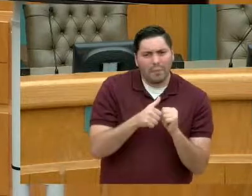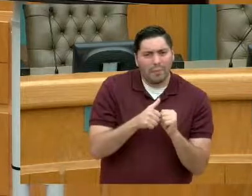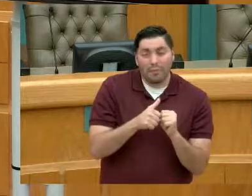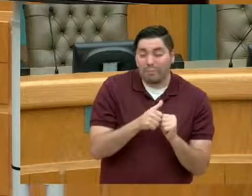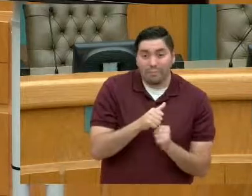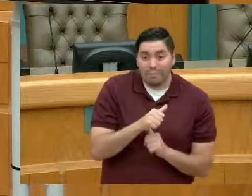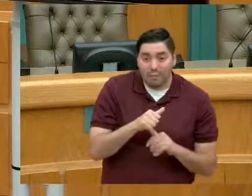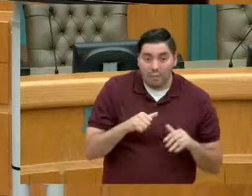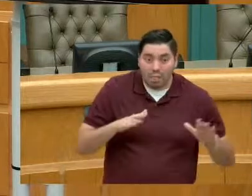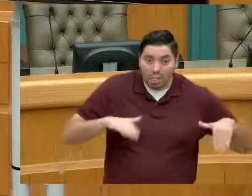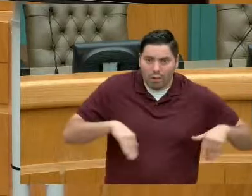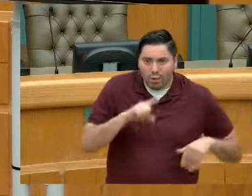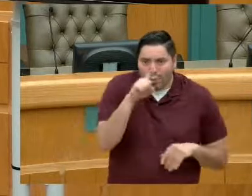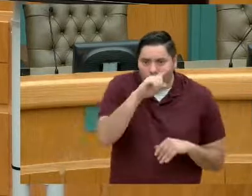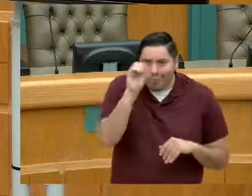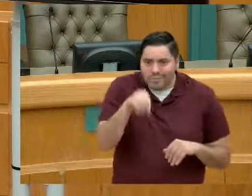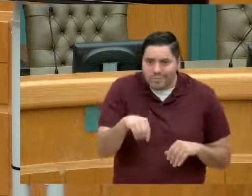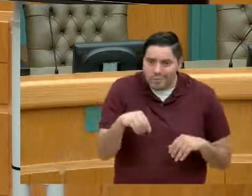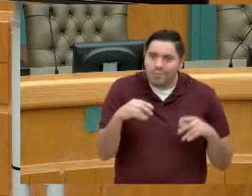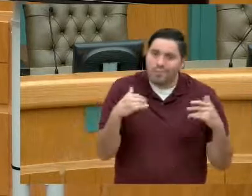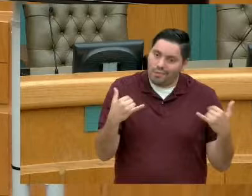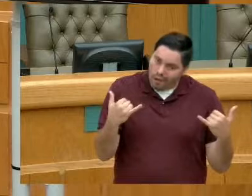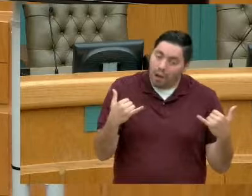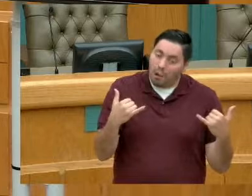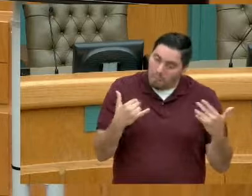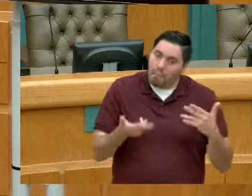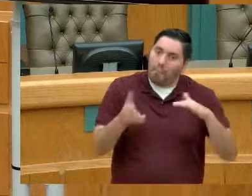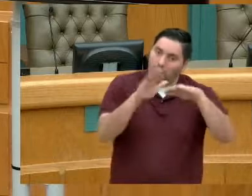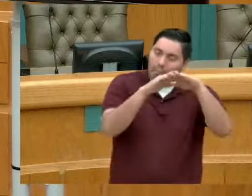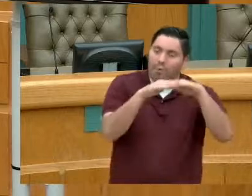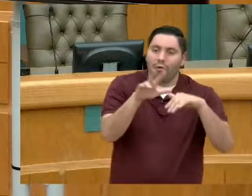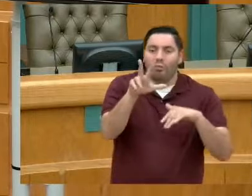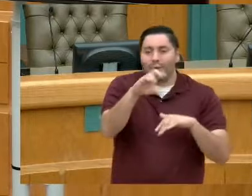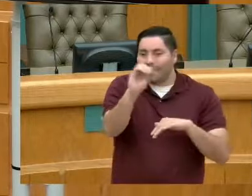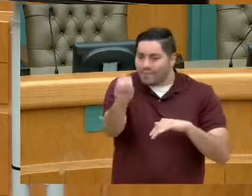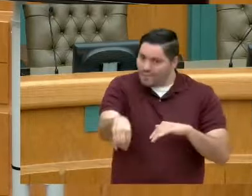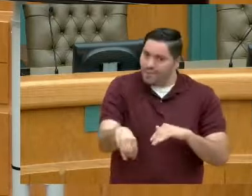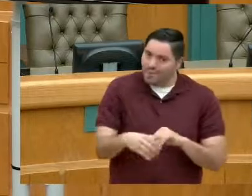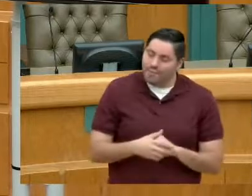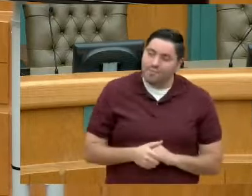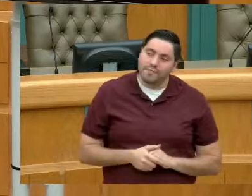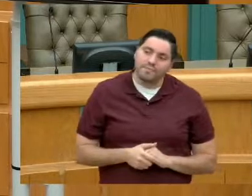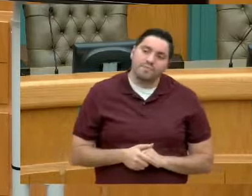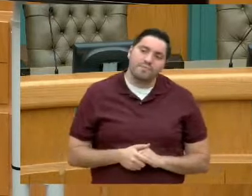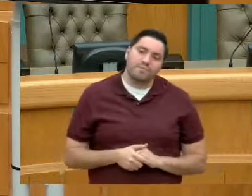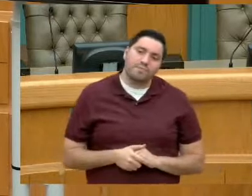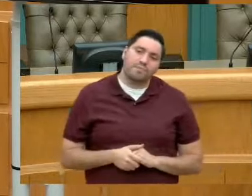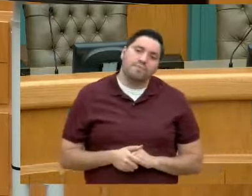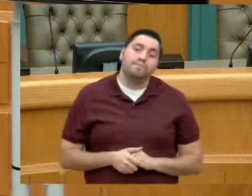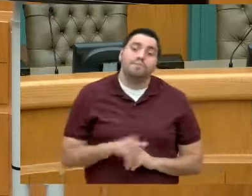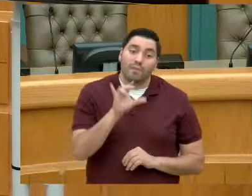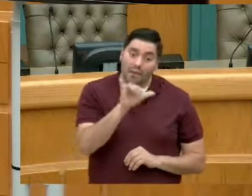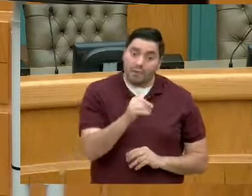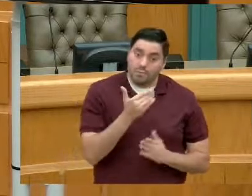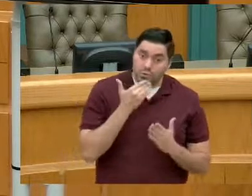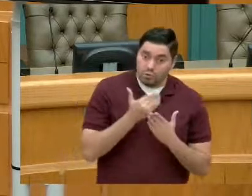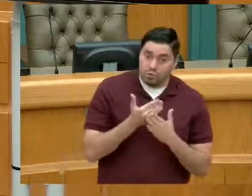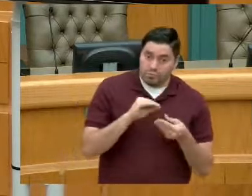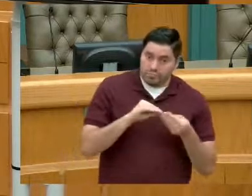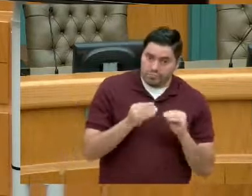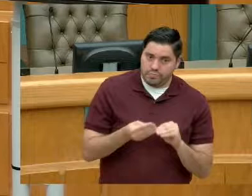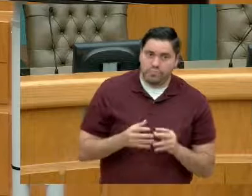even at 1% of our population. So we've tested 3% of our population, which is a decent statistic.